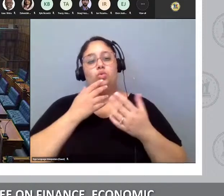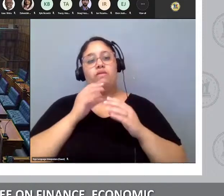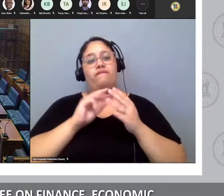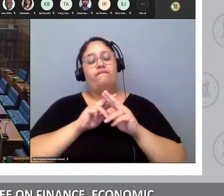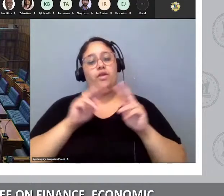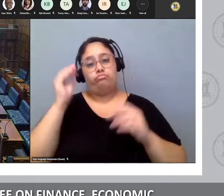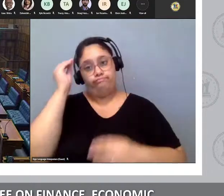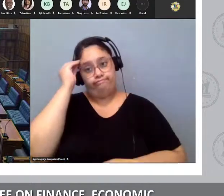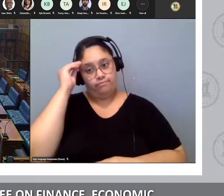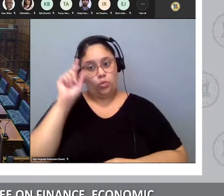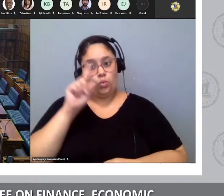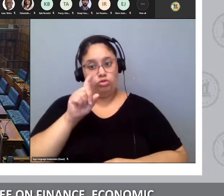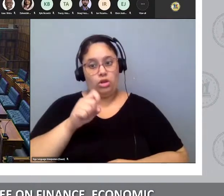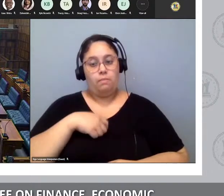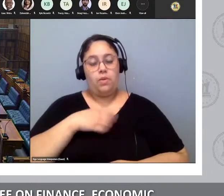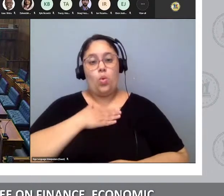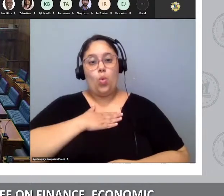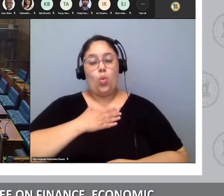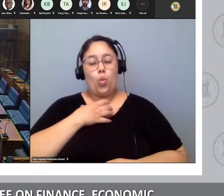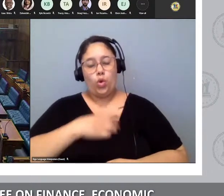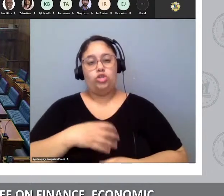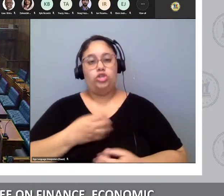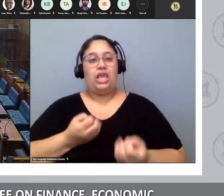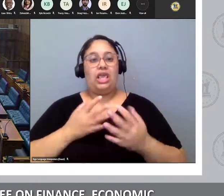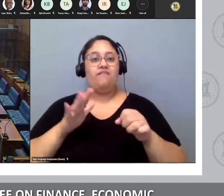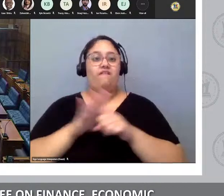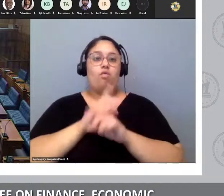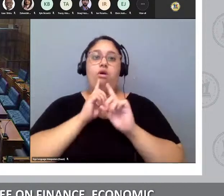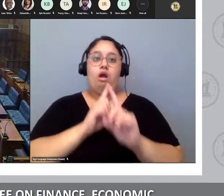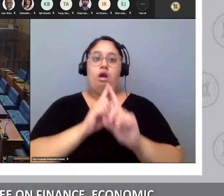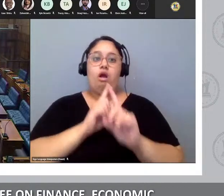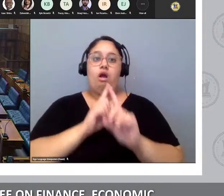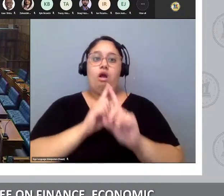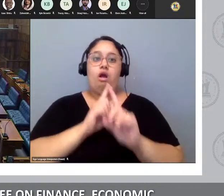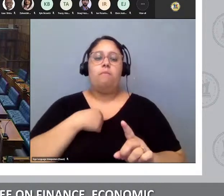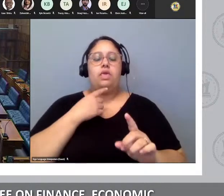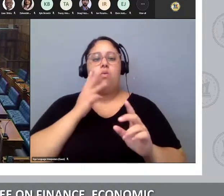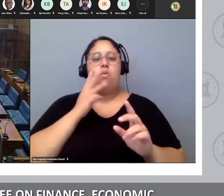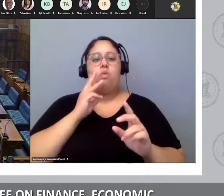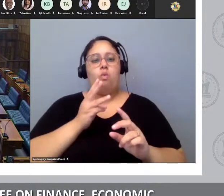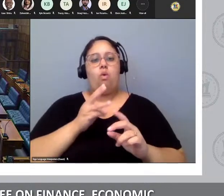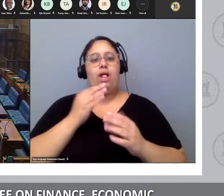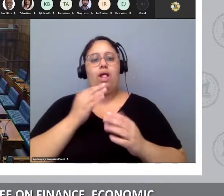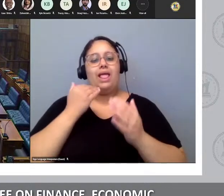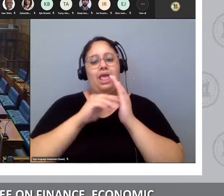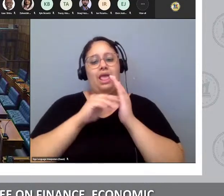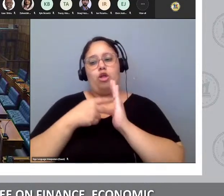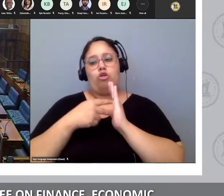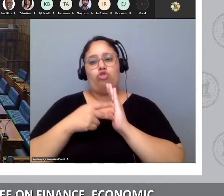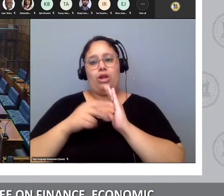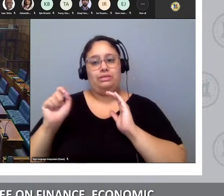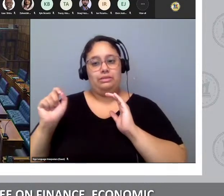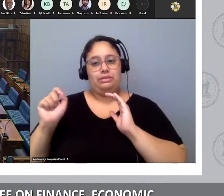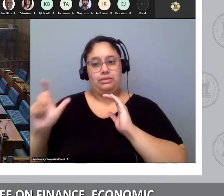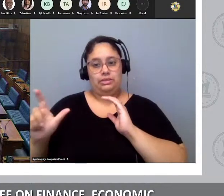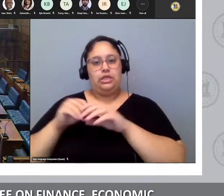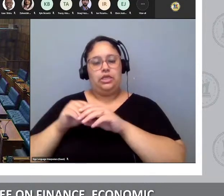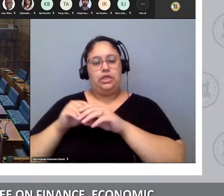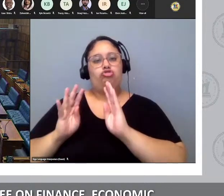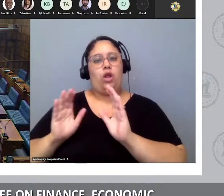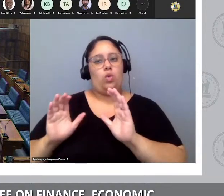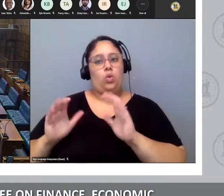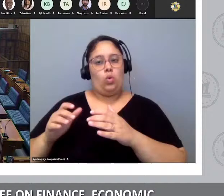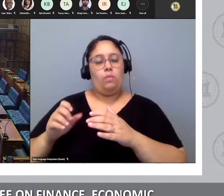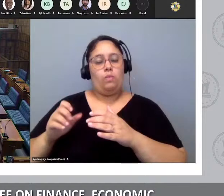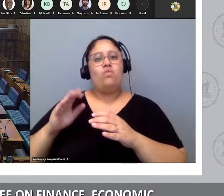question and I wish I could give you the answer straight away what I'm going to do is I'm going to put my email address in the chat chat room and if you